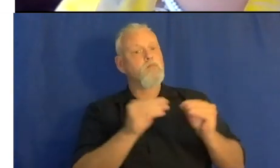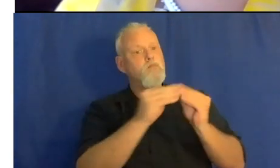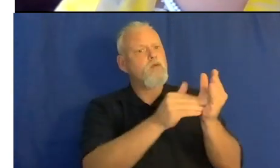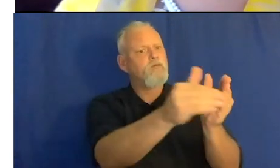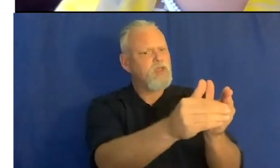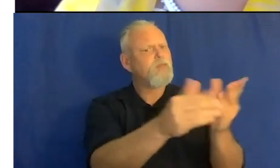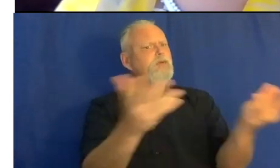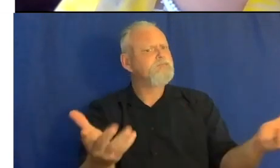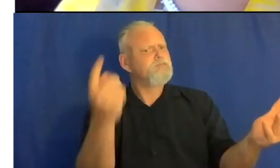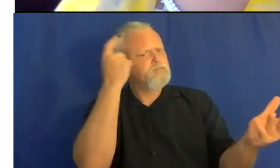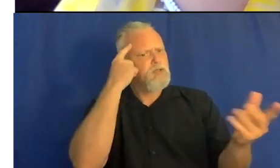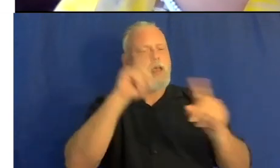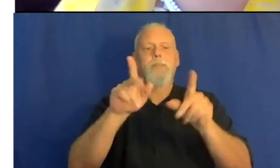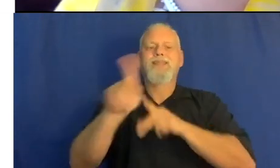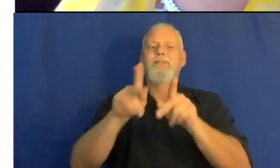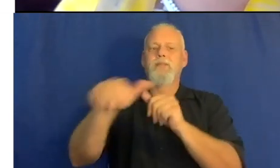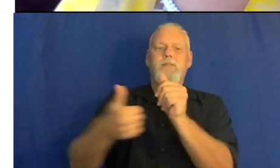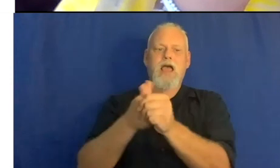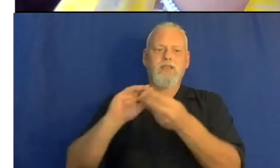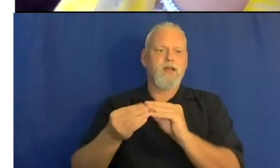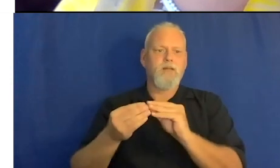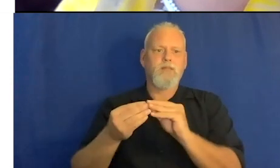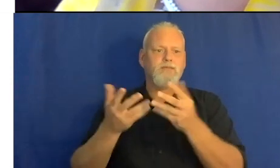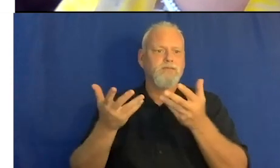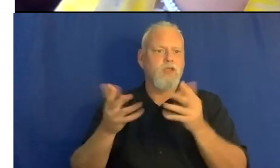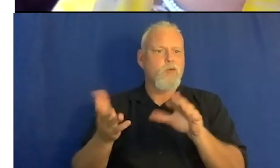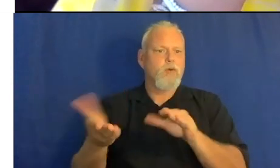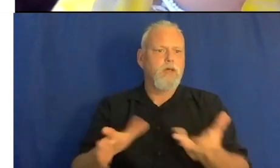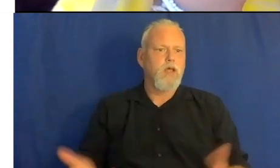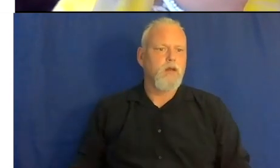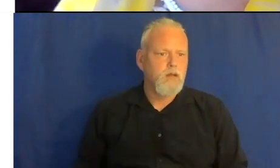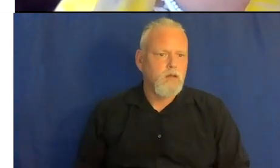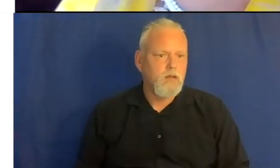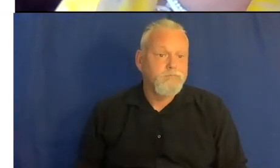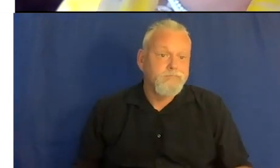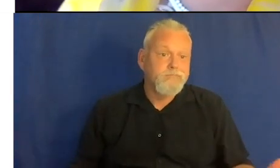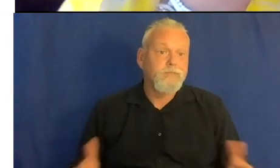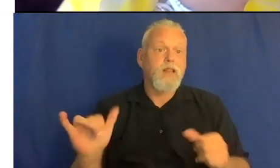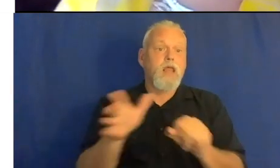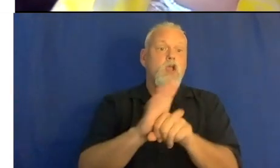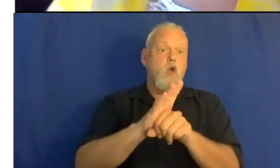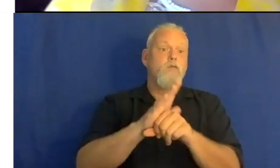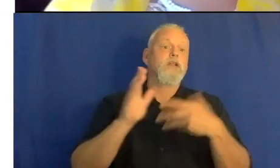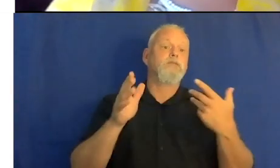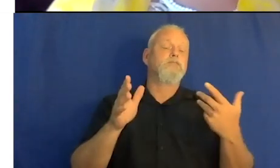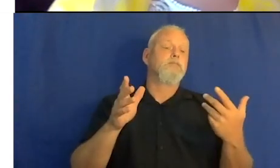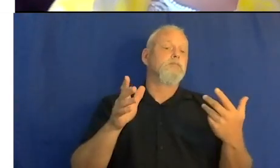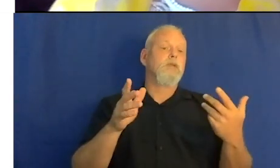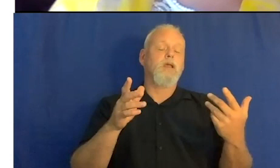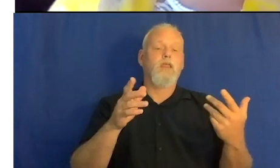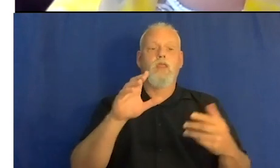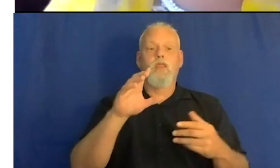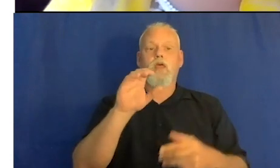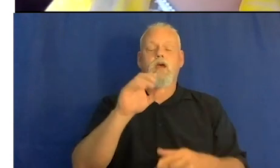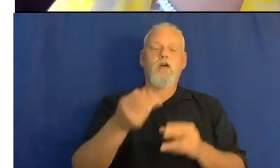people behind those numbers, they're already dead. And like COVID, the unabated rise